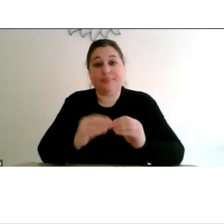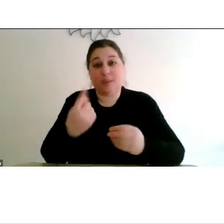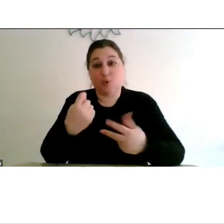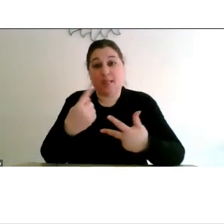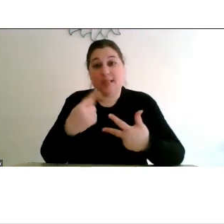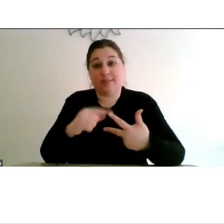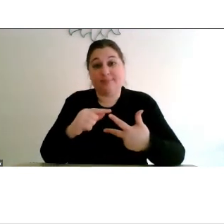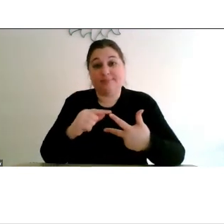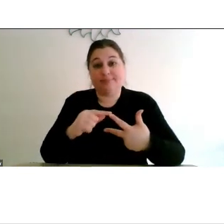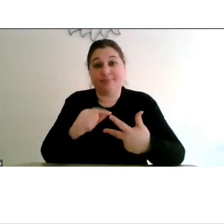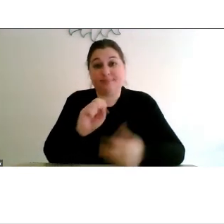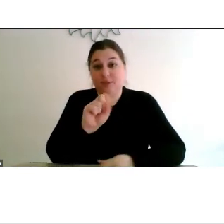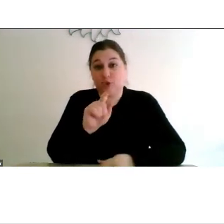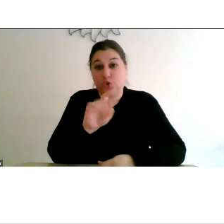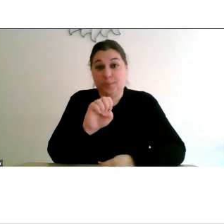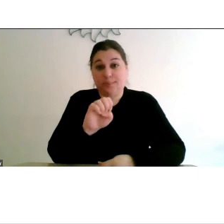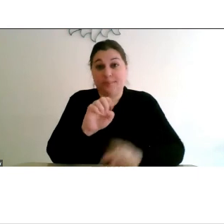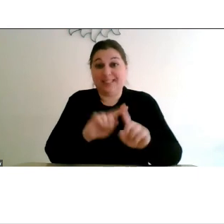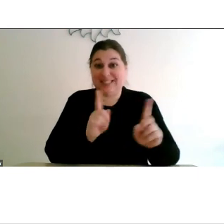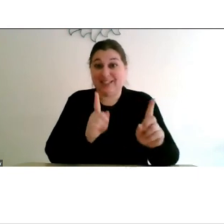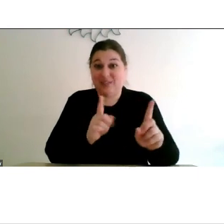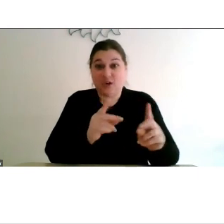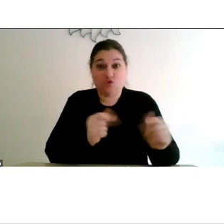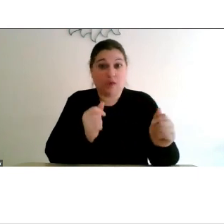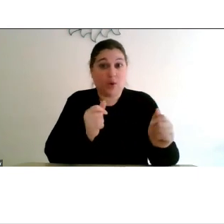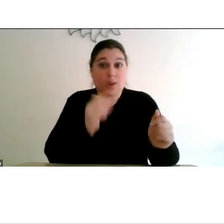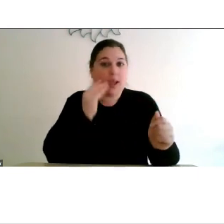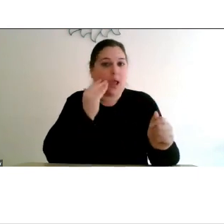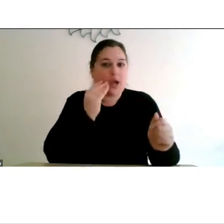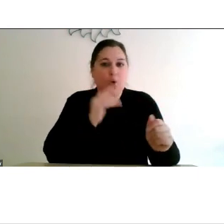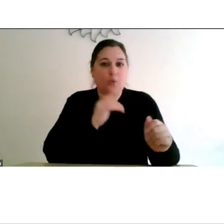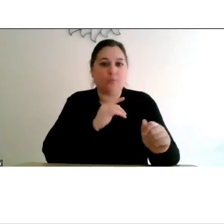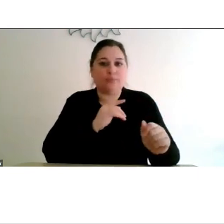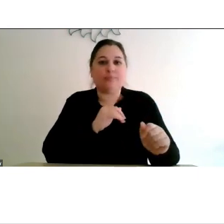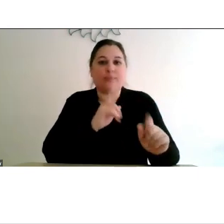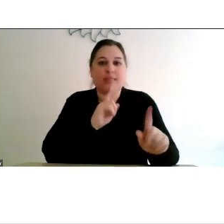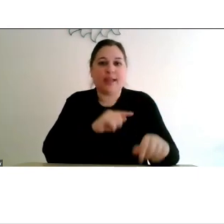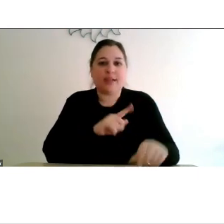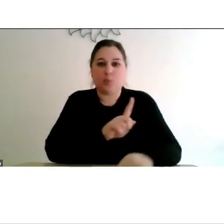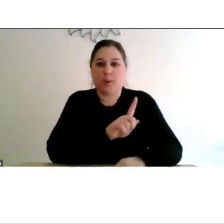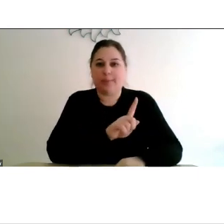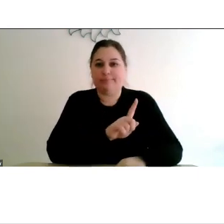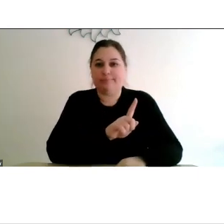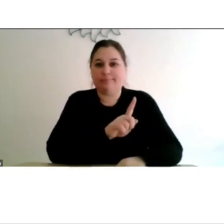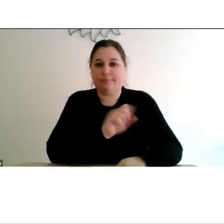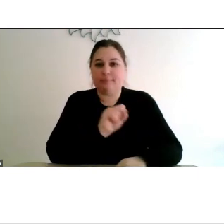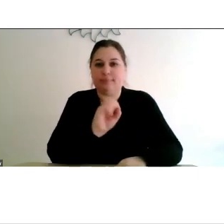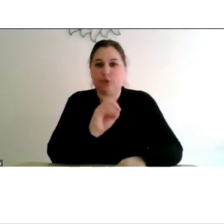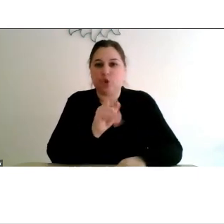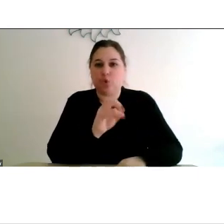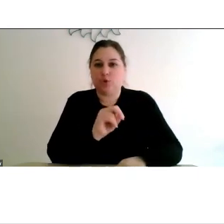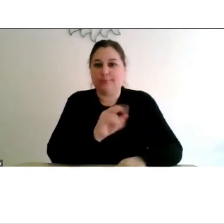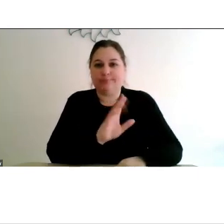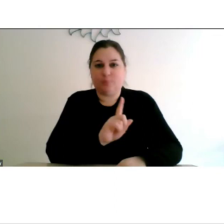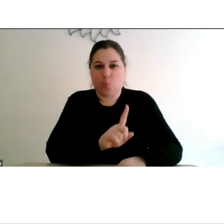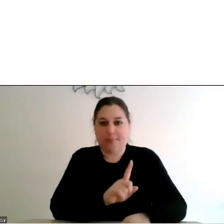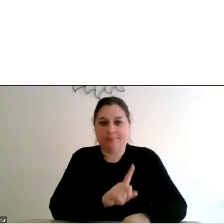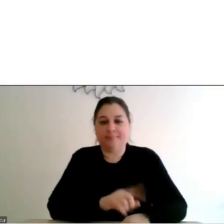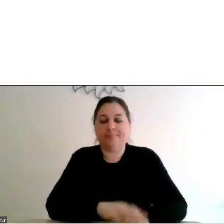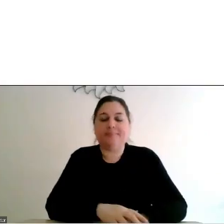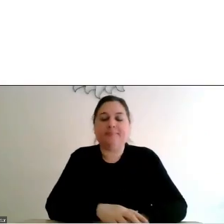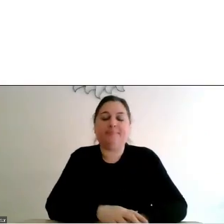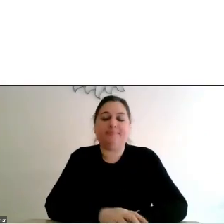Same slopes or different? Different. Automatically one solution. okay?